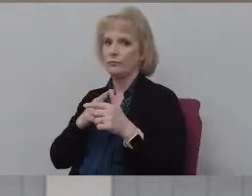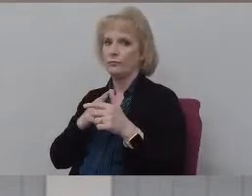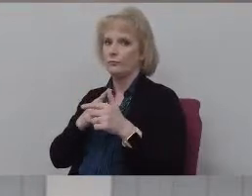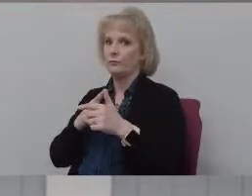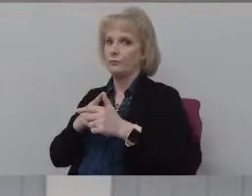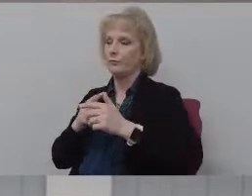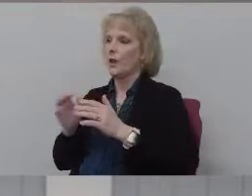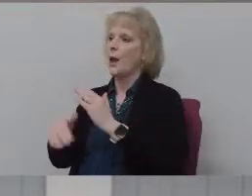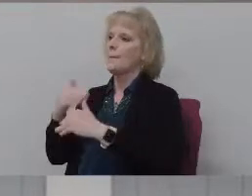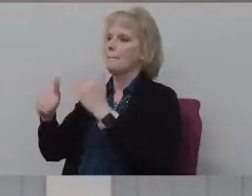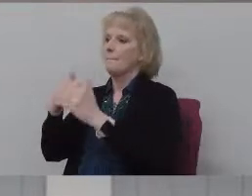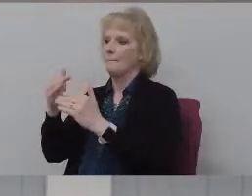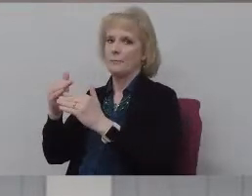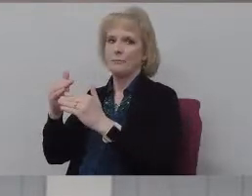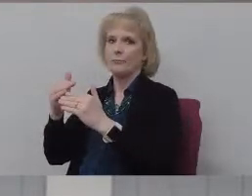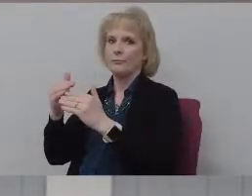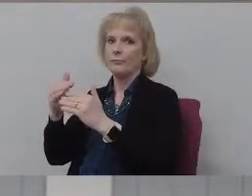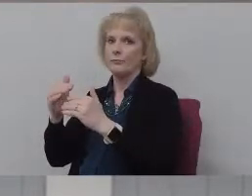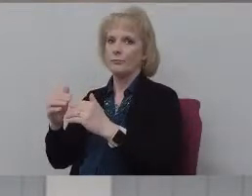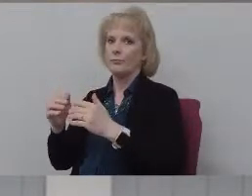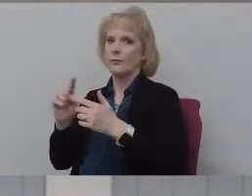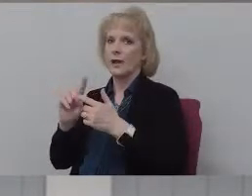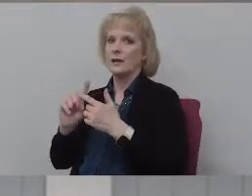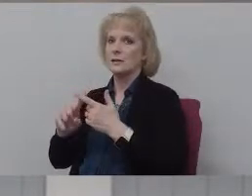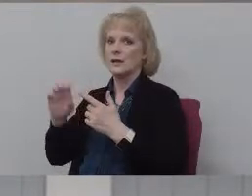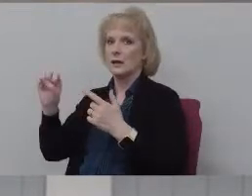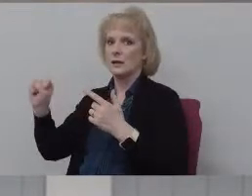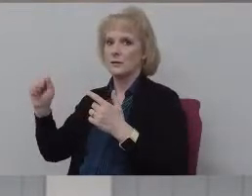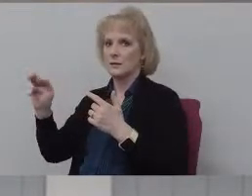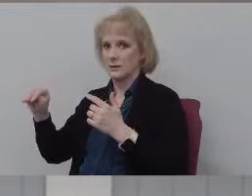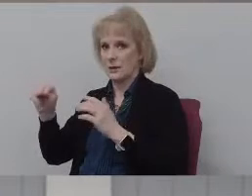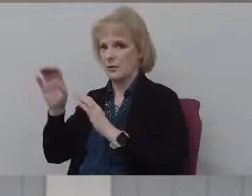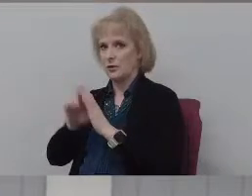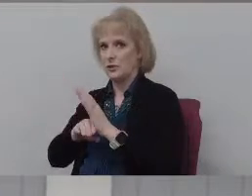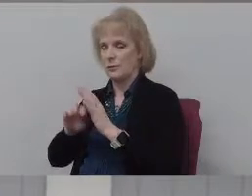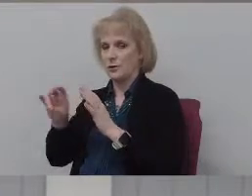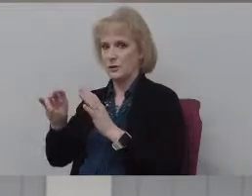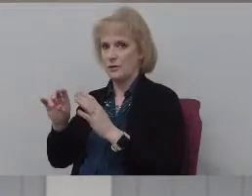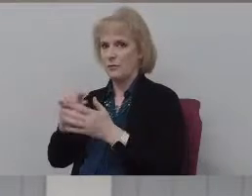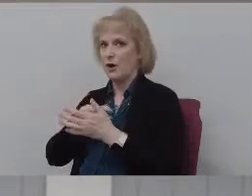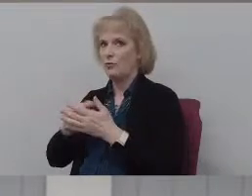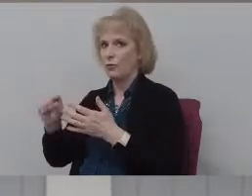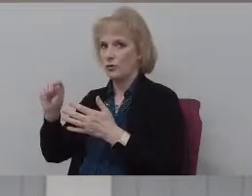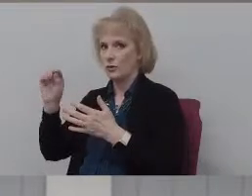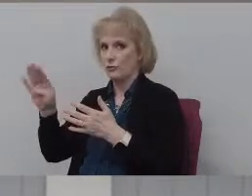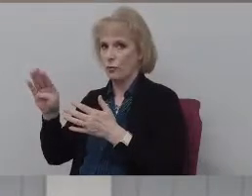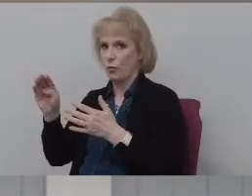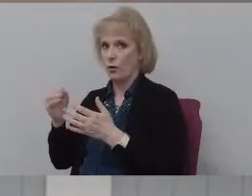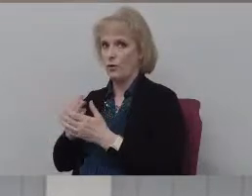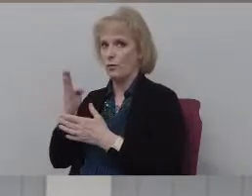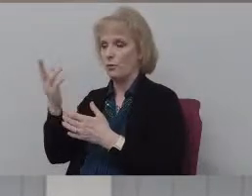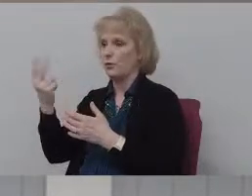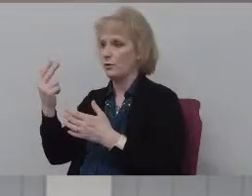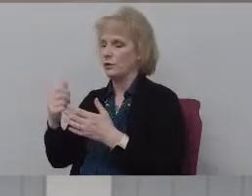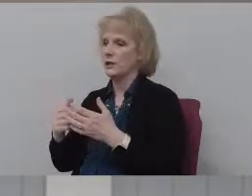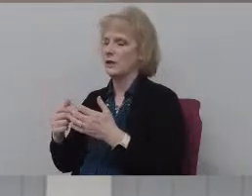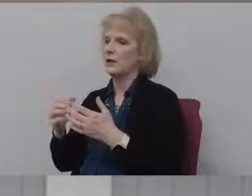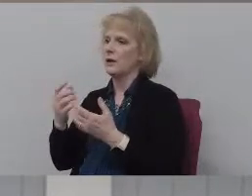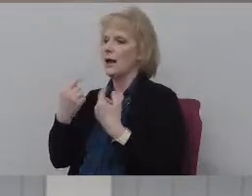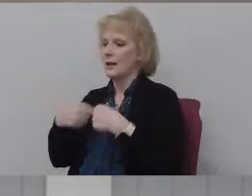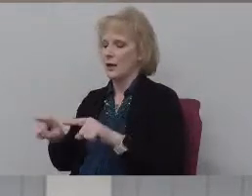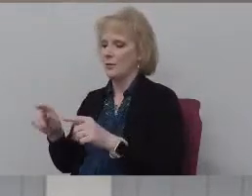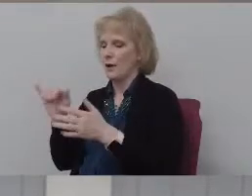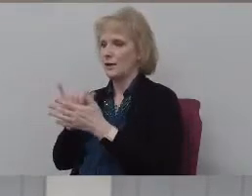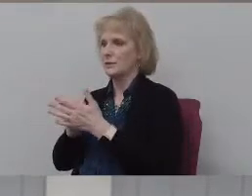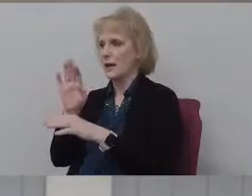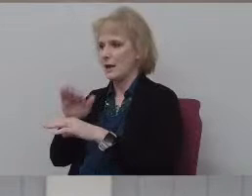we're in 2 Samuel chapter number 7. We're going to start in verse number 4 this time, and I'm going to read down to verse number 13. It says, "And it came to pass